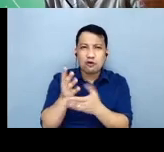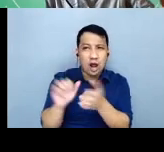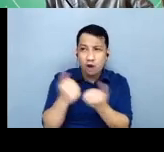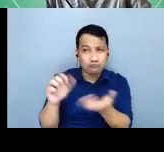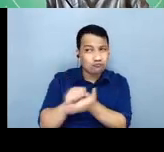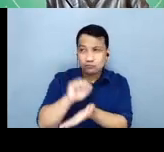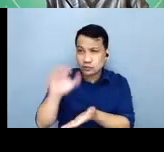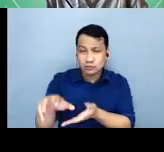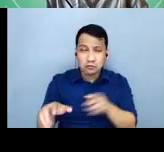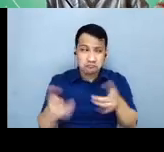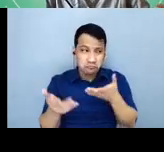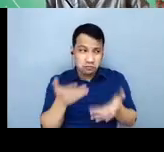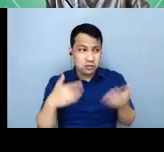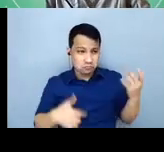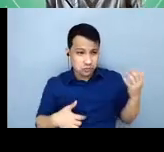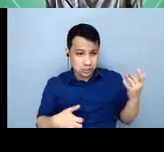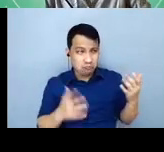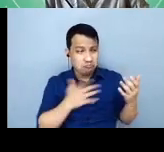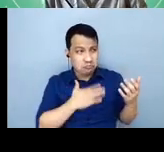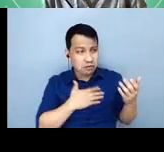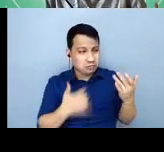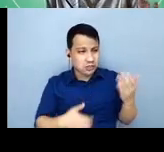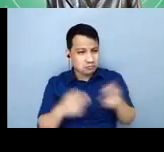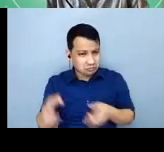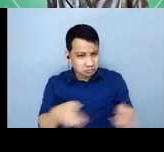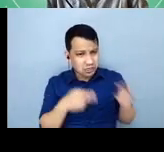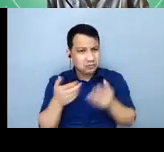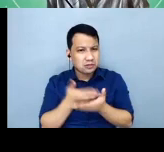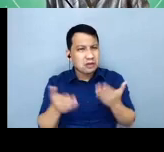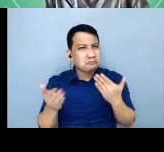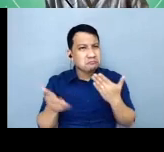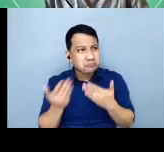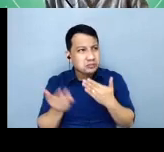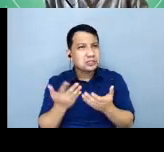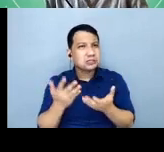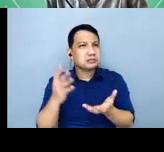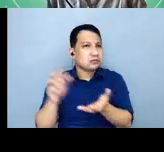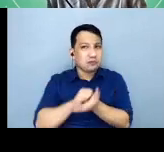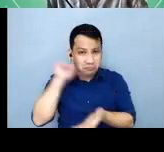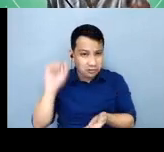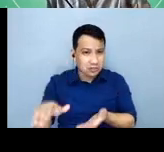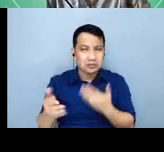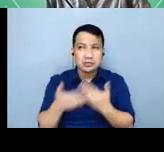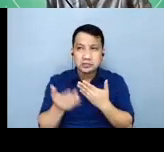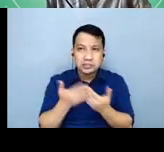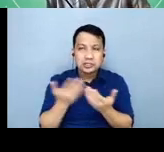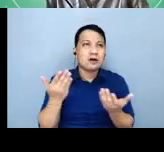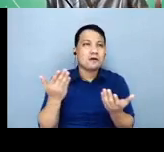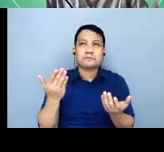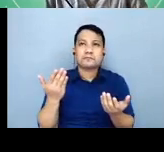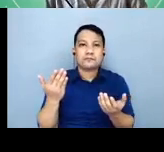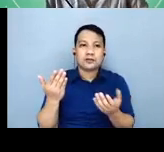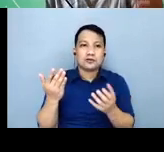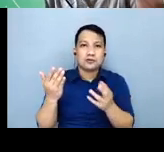want these guitars to have recycled materials that are easy to be disposed of, or that are easy to